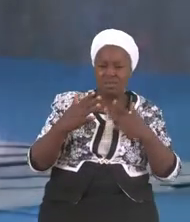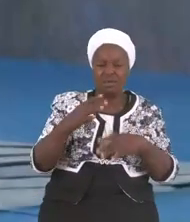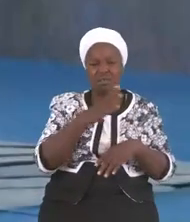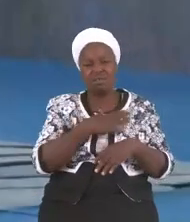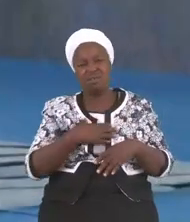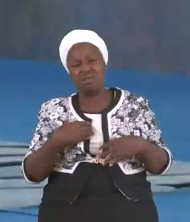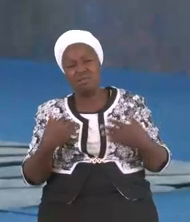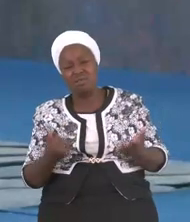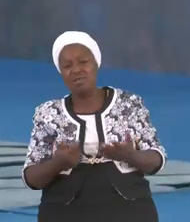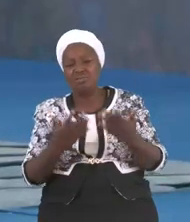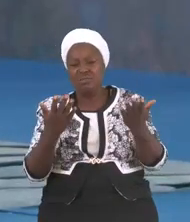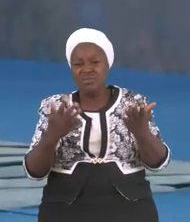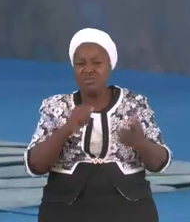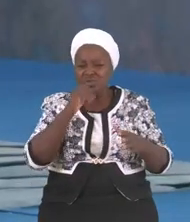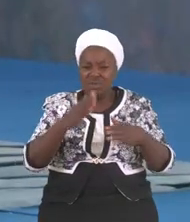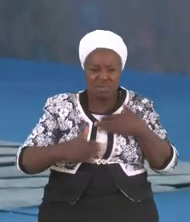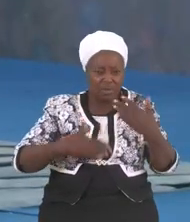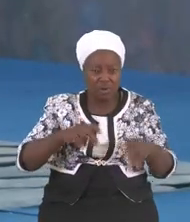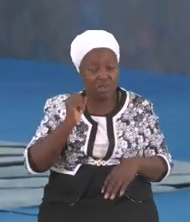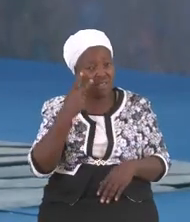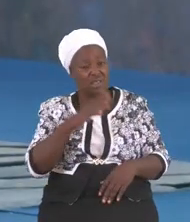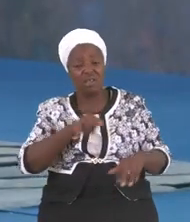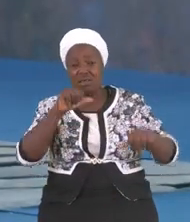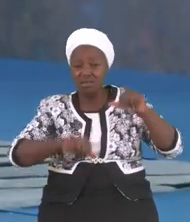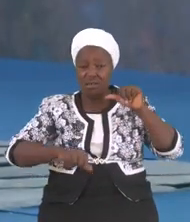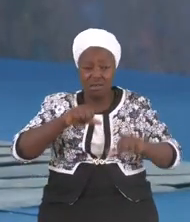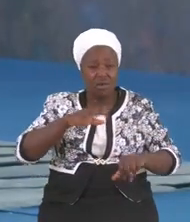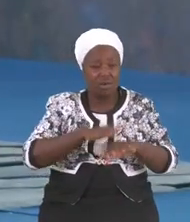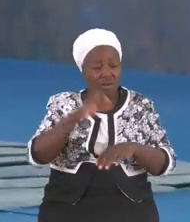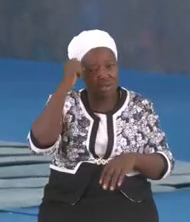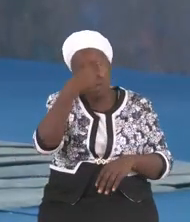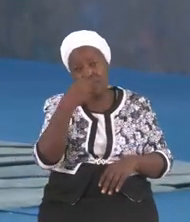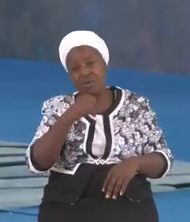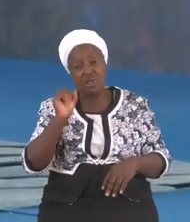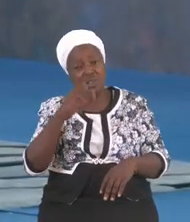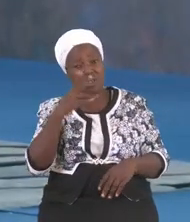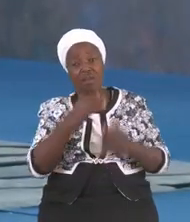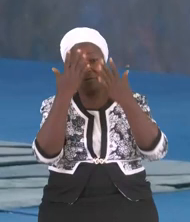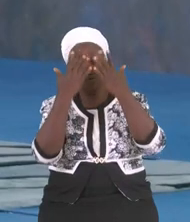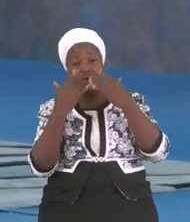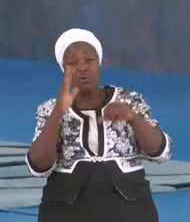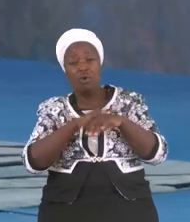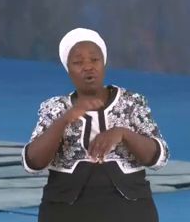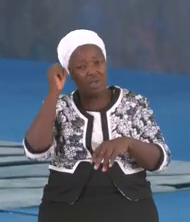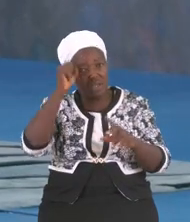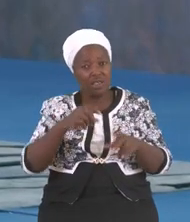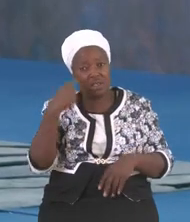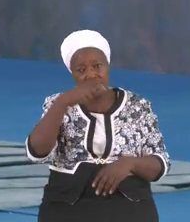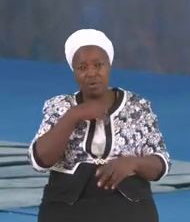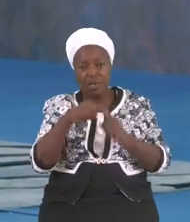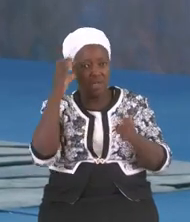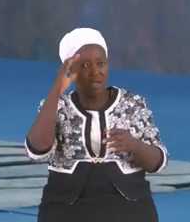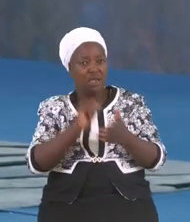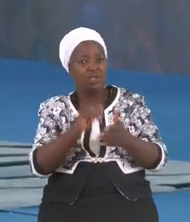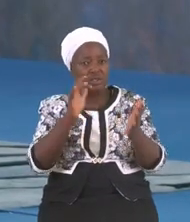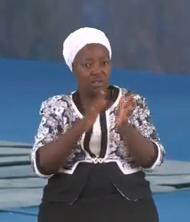the doubt on his face. You can see the sorrow on his face. When he hears that Jesus is here and Jesus is